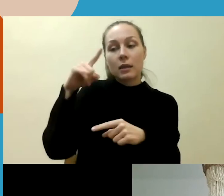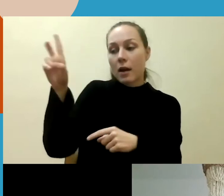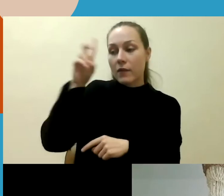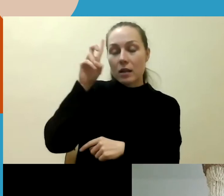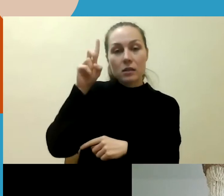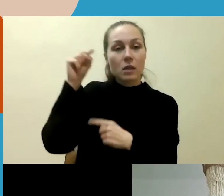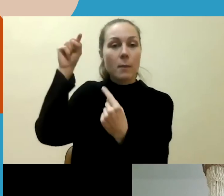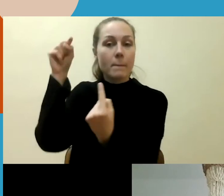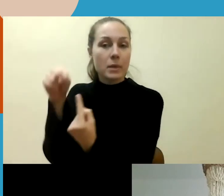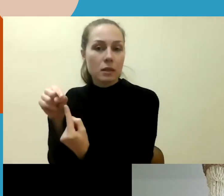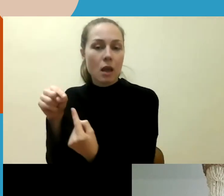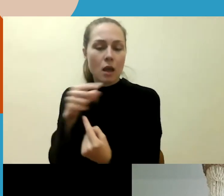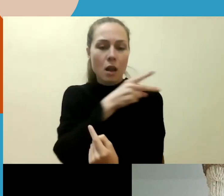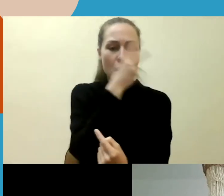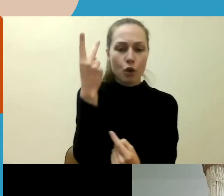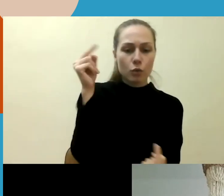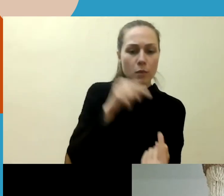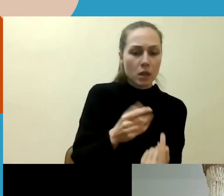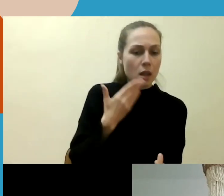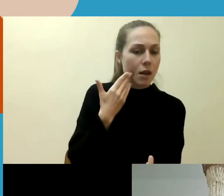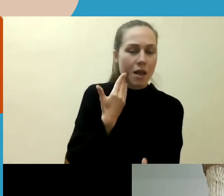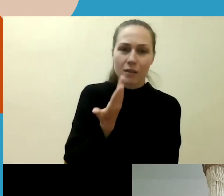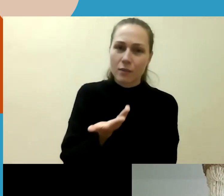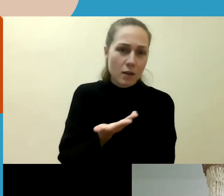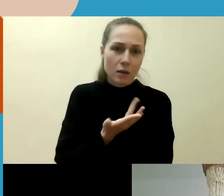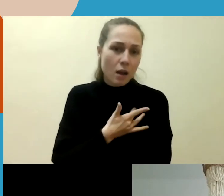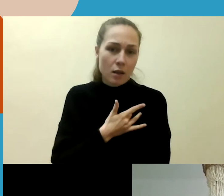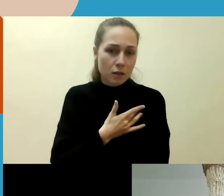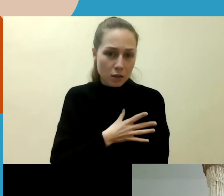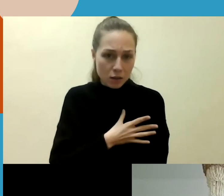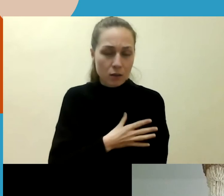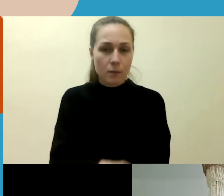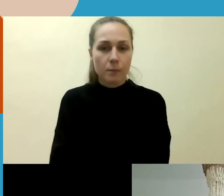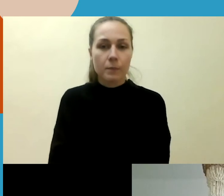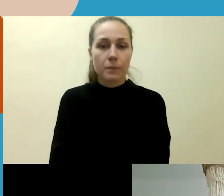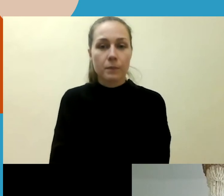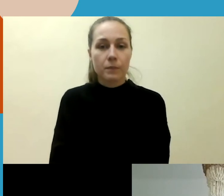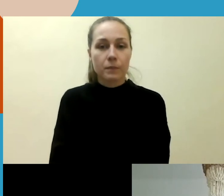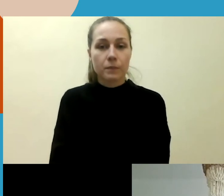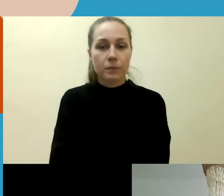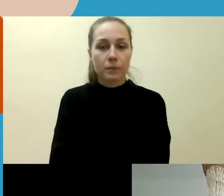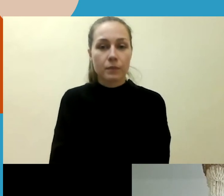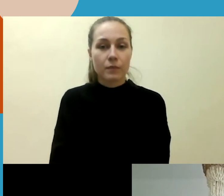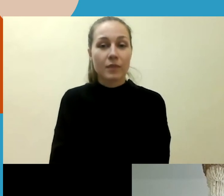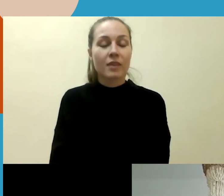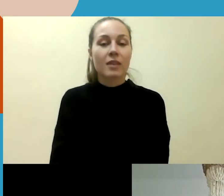I don't think that all the things could be applied, let's say, in Lithuania.